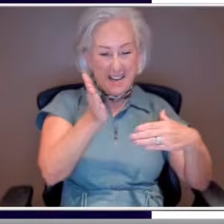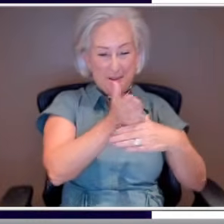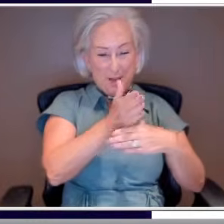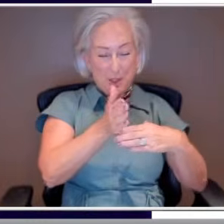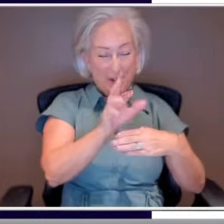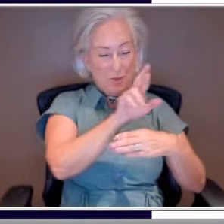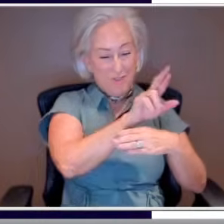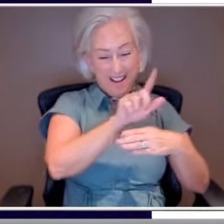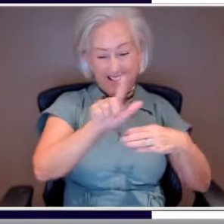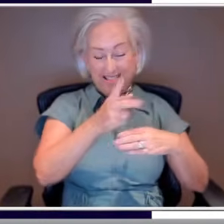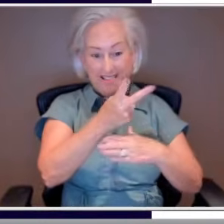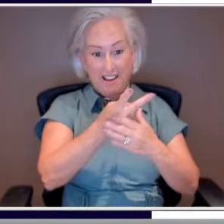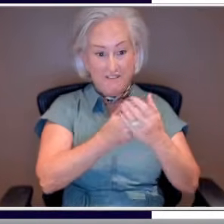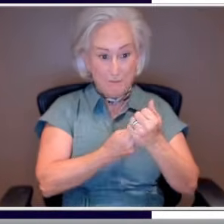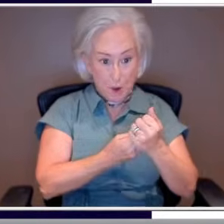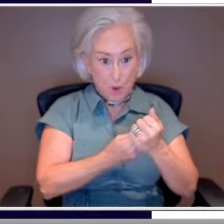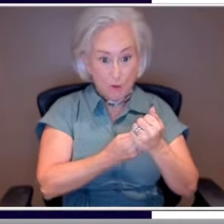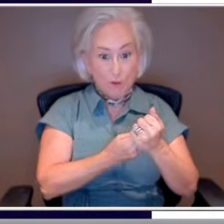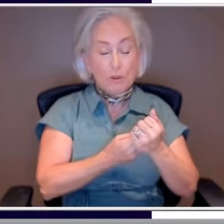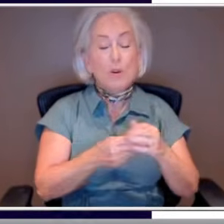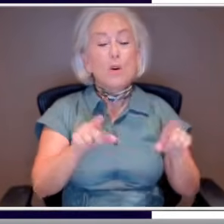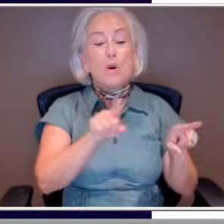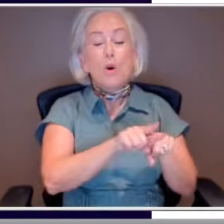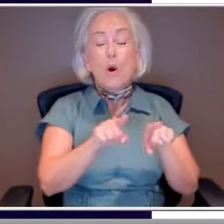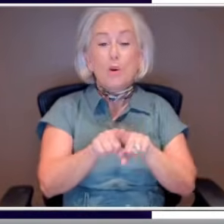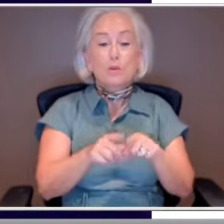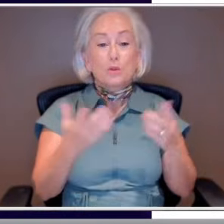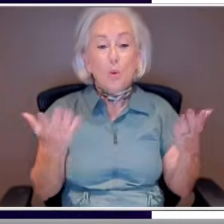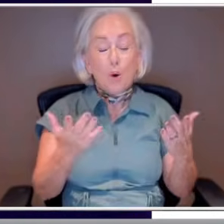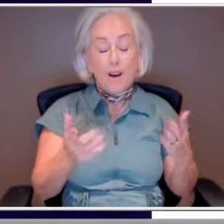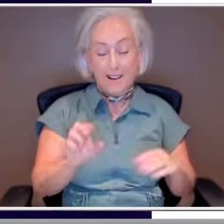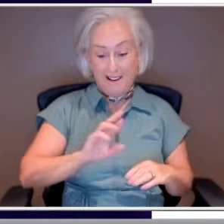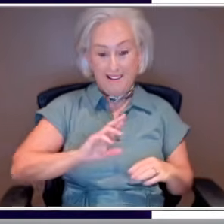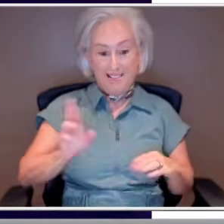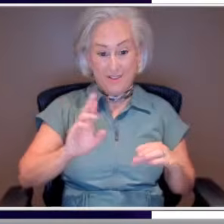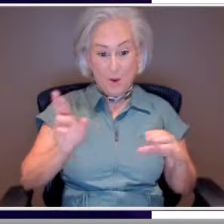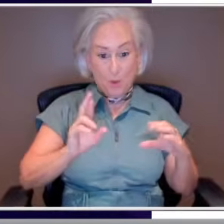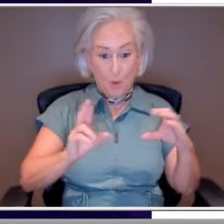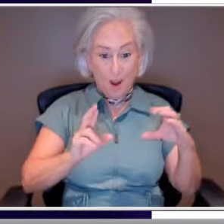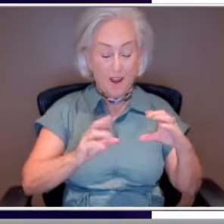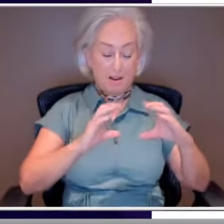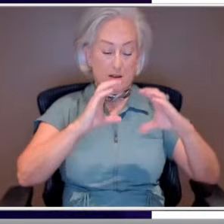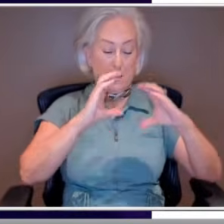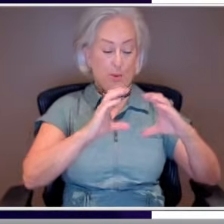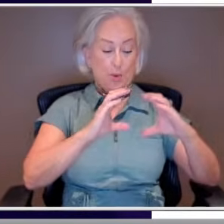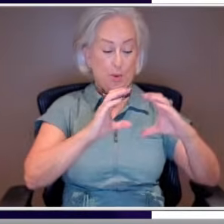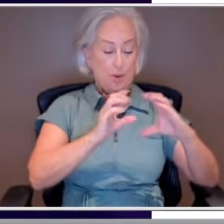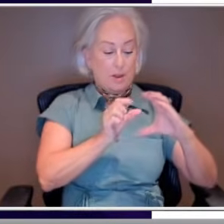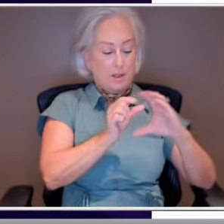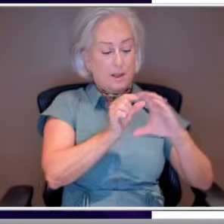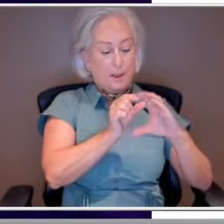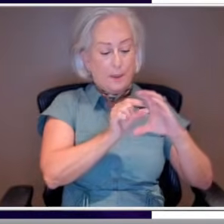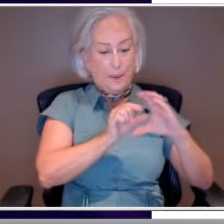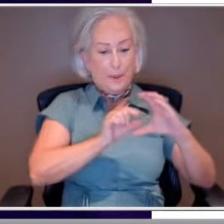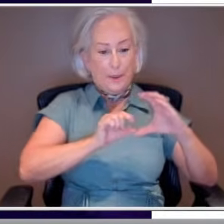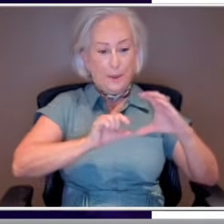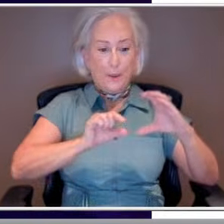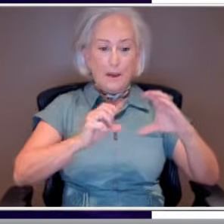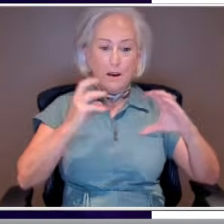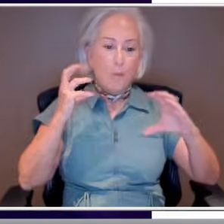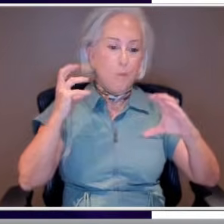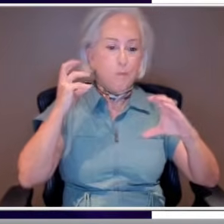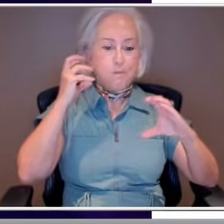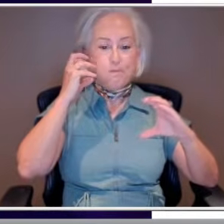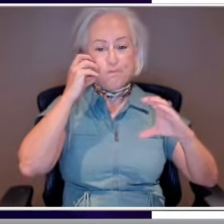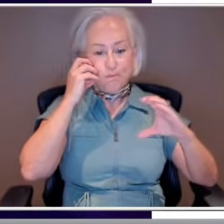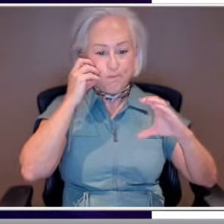gets thick. We call it hypertrophied. And that's all just because it's the narrowing outside of the right side of the heart makes it have to work harder, and